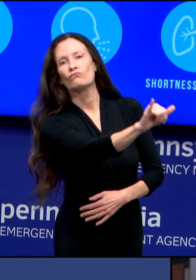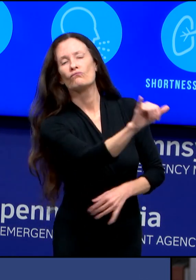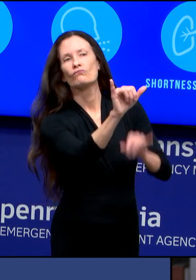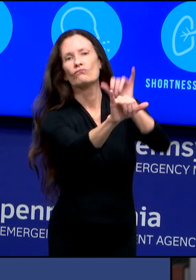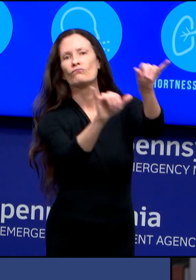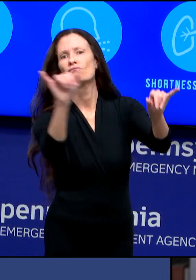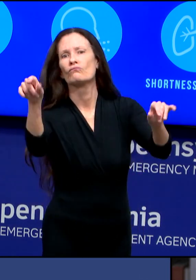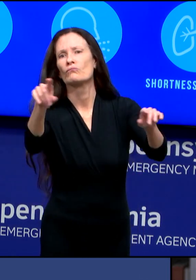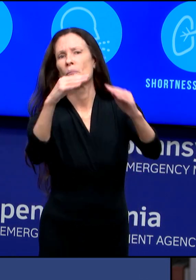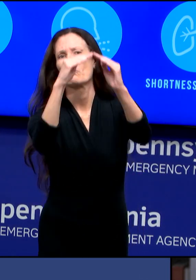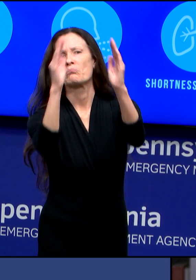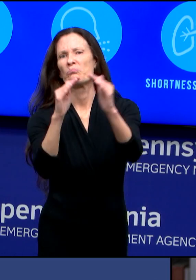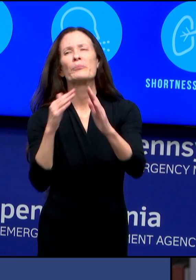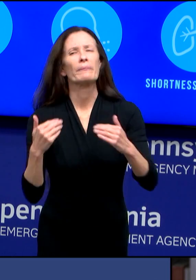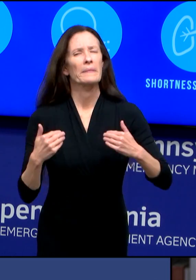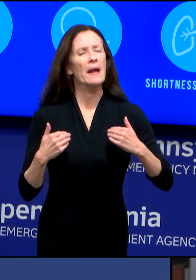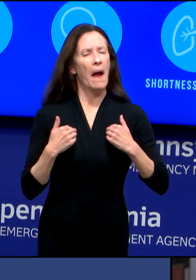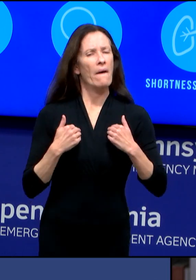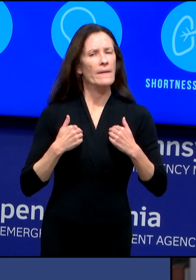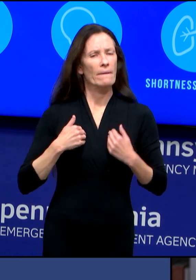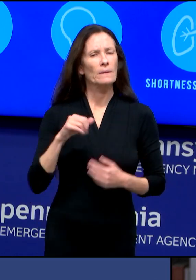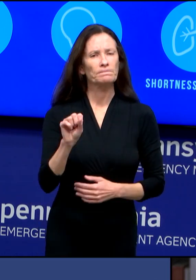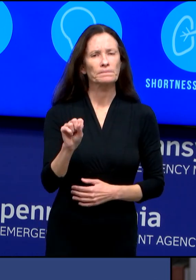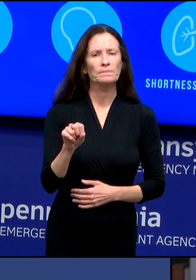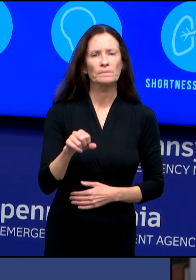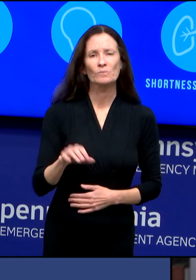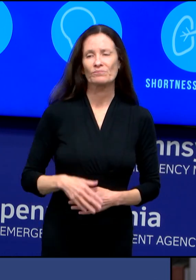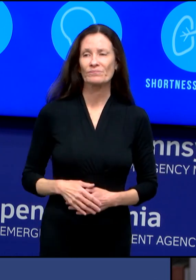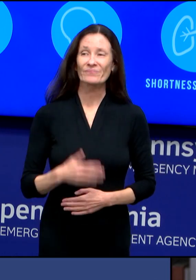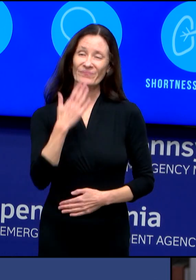home. Thank you, Governor.